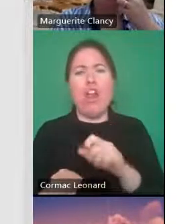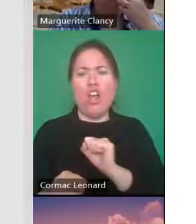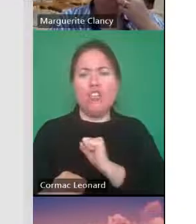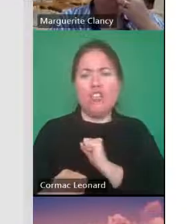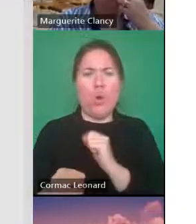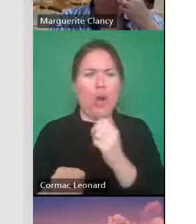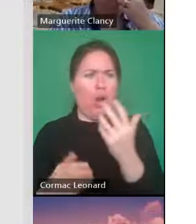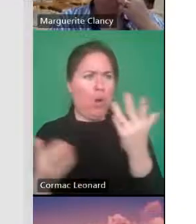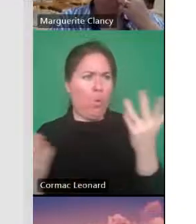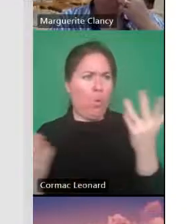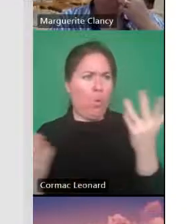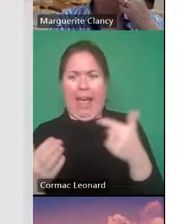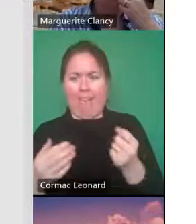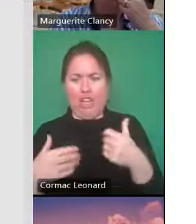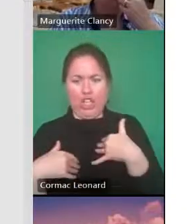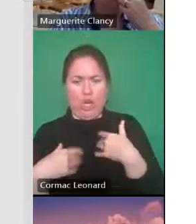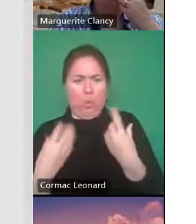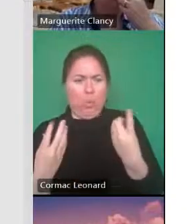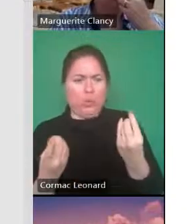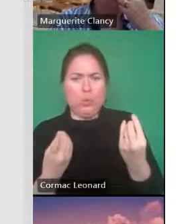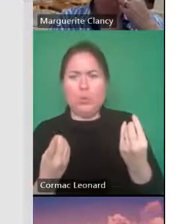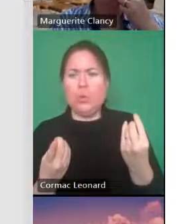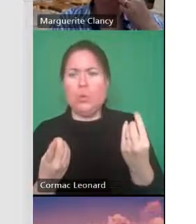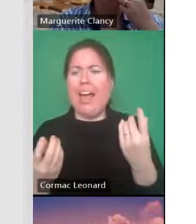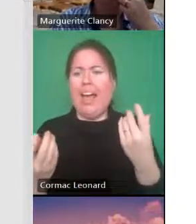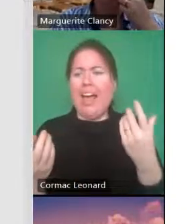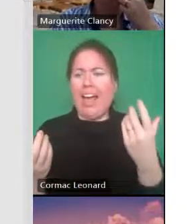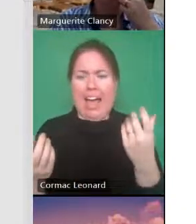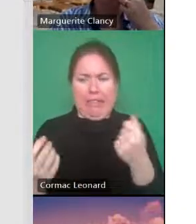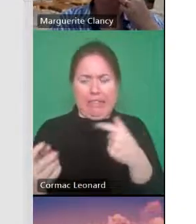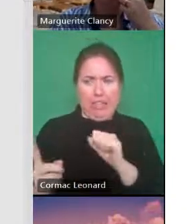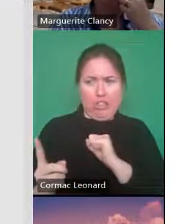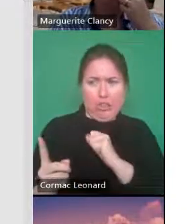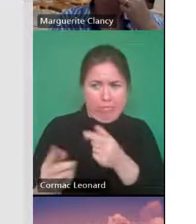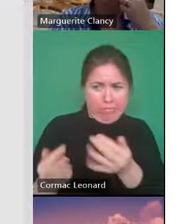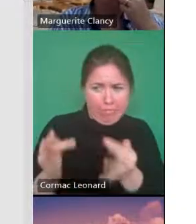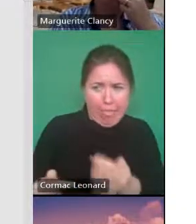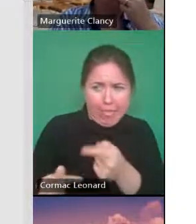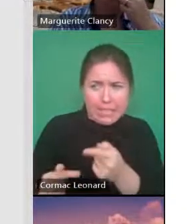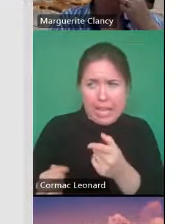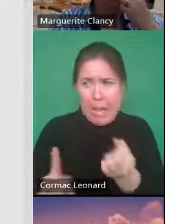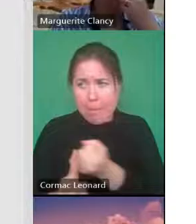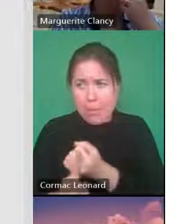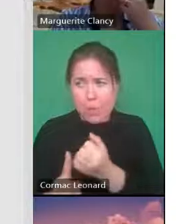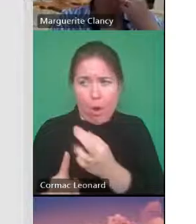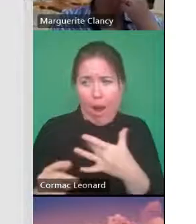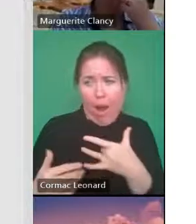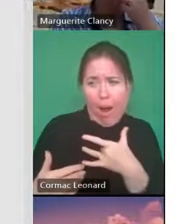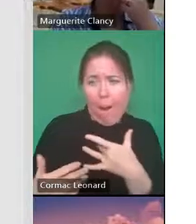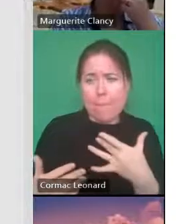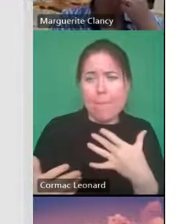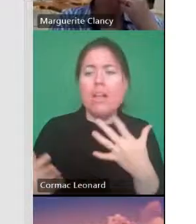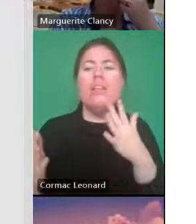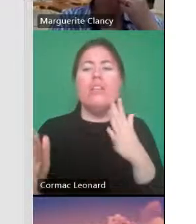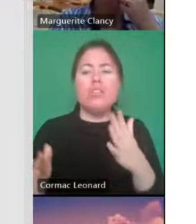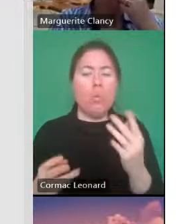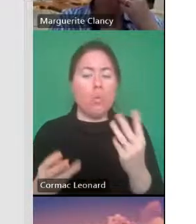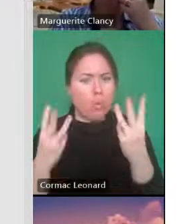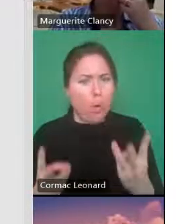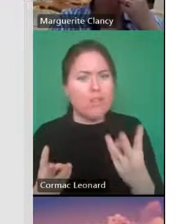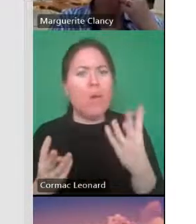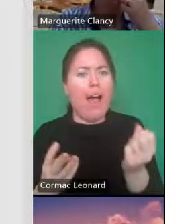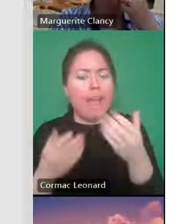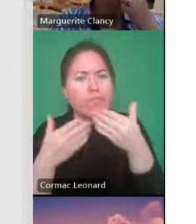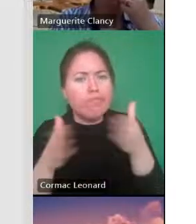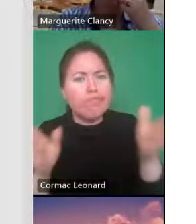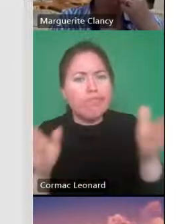where to go with a concern and are uncertain, is it abuse or is it harm? So what we want to do is have it as much and as many ways.